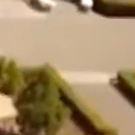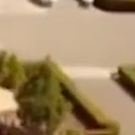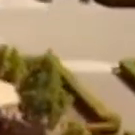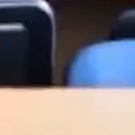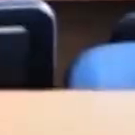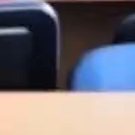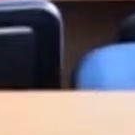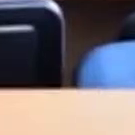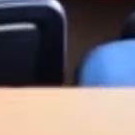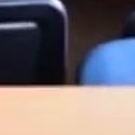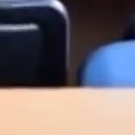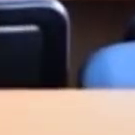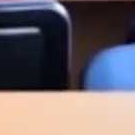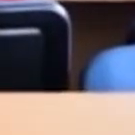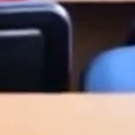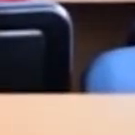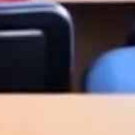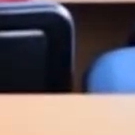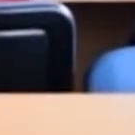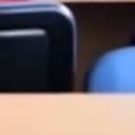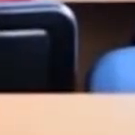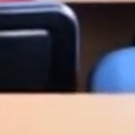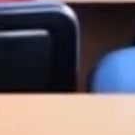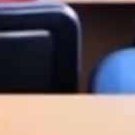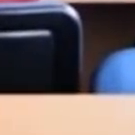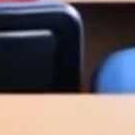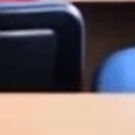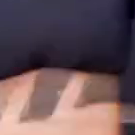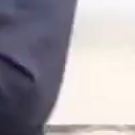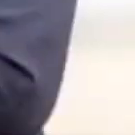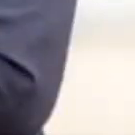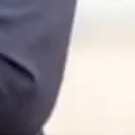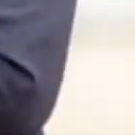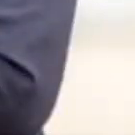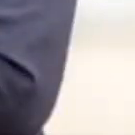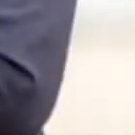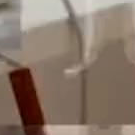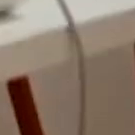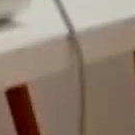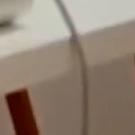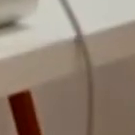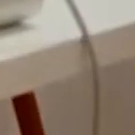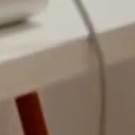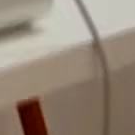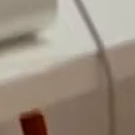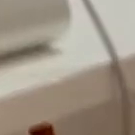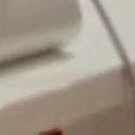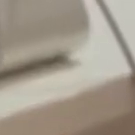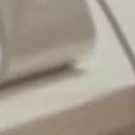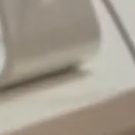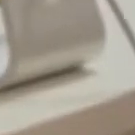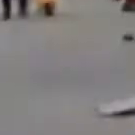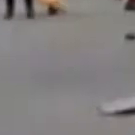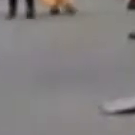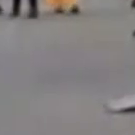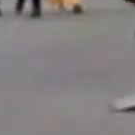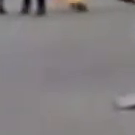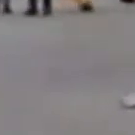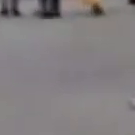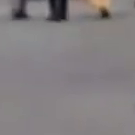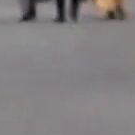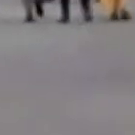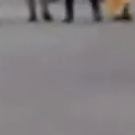law business economics computer science education community health and development actuarial science